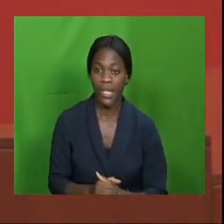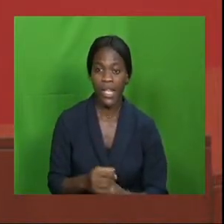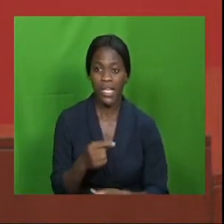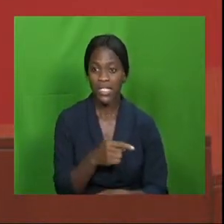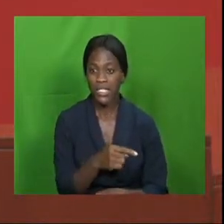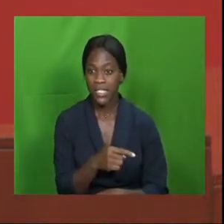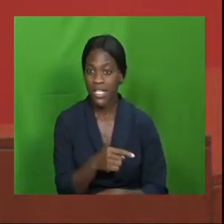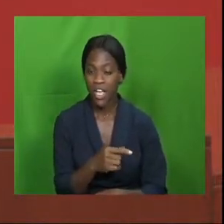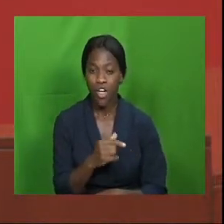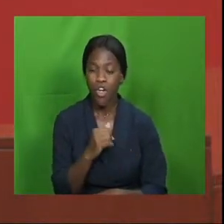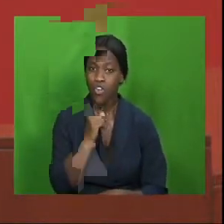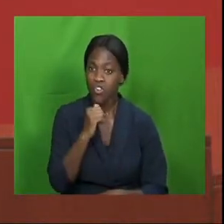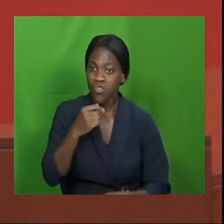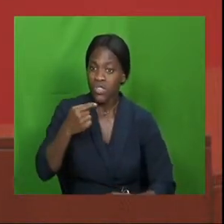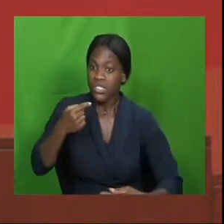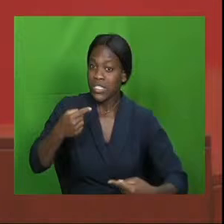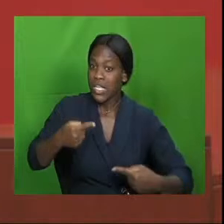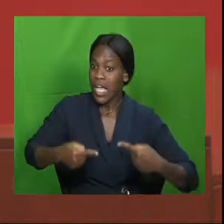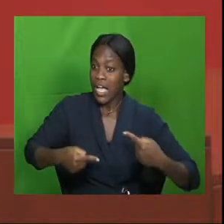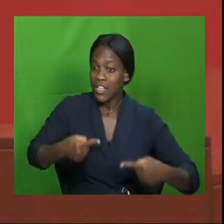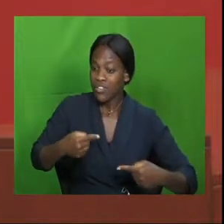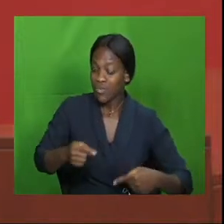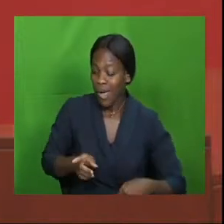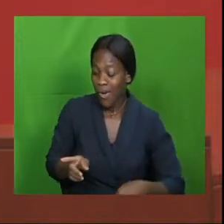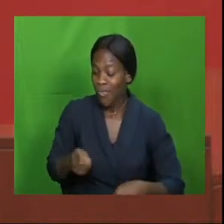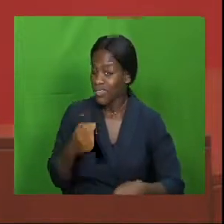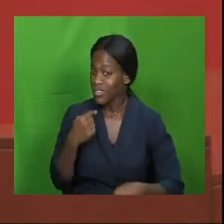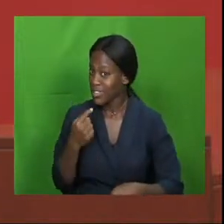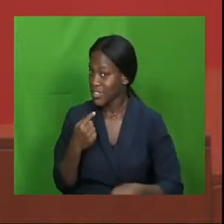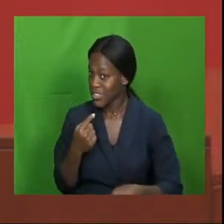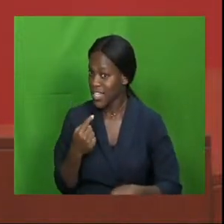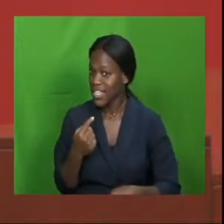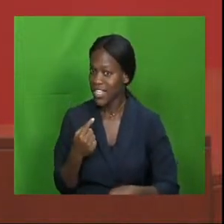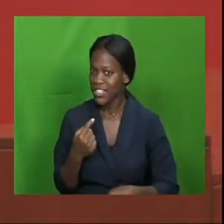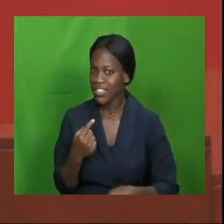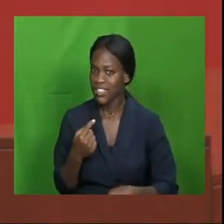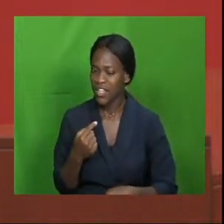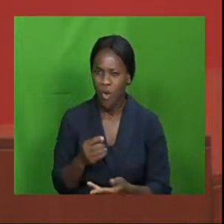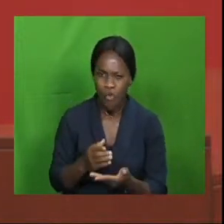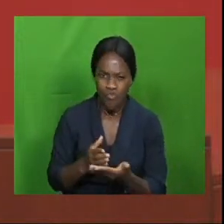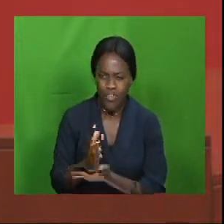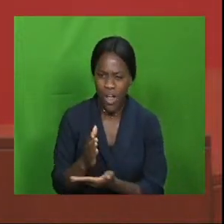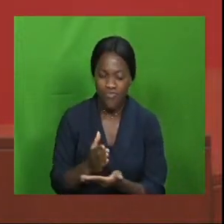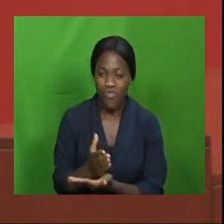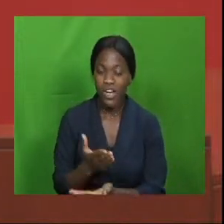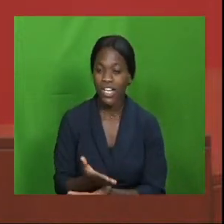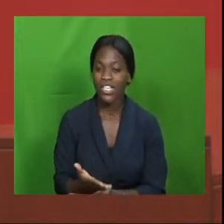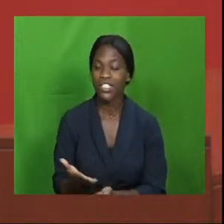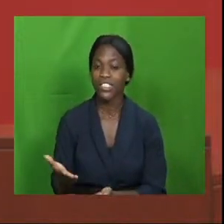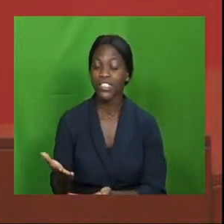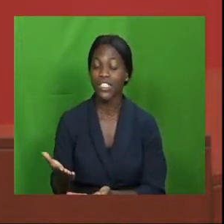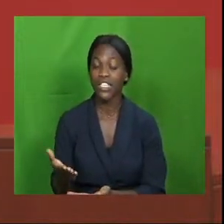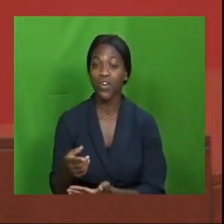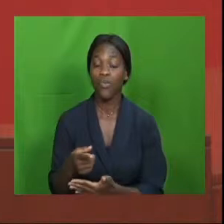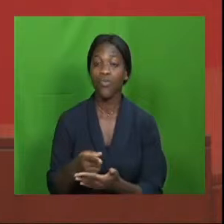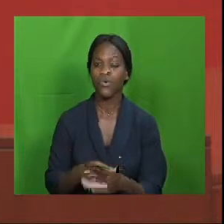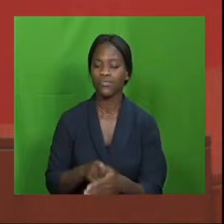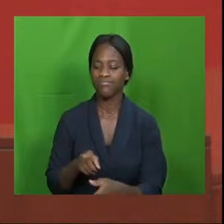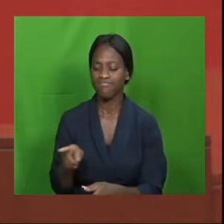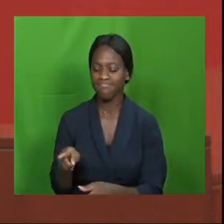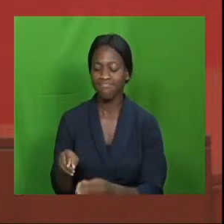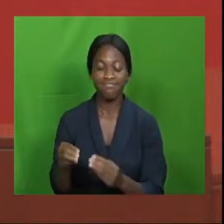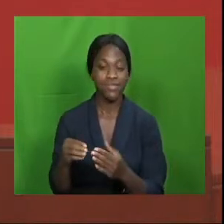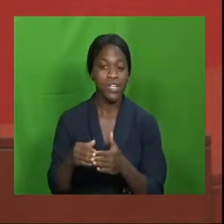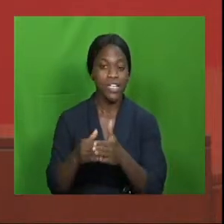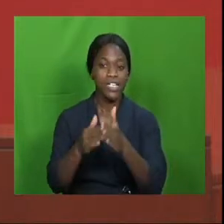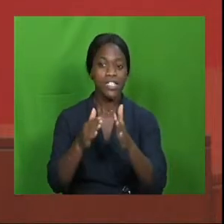than argue against the listing of the motion, the appropriate step to take was for the Majority Leader